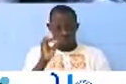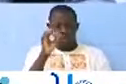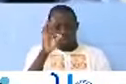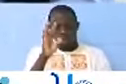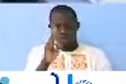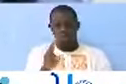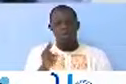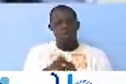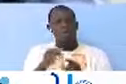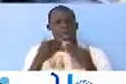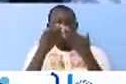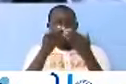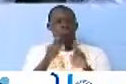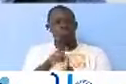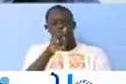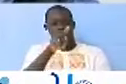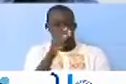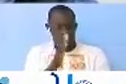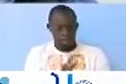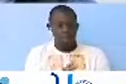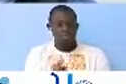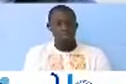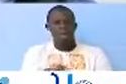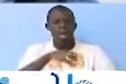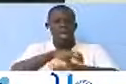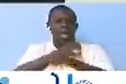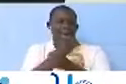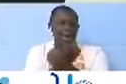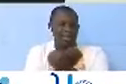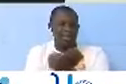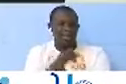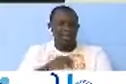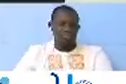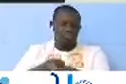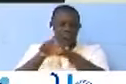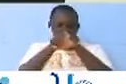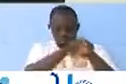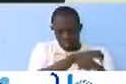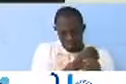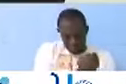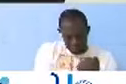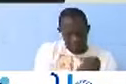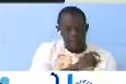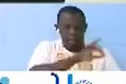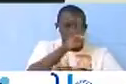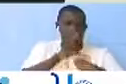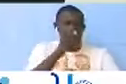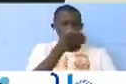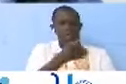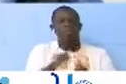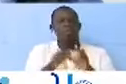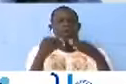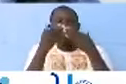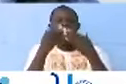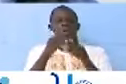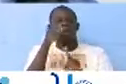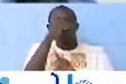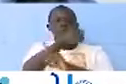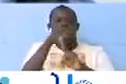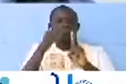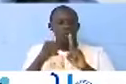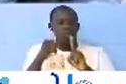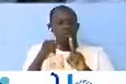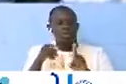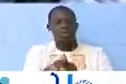I'll tell them that you have been arrested and detained here. Can you tell us what the conditions of detention were for Mr. Sanneh? What the condition